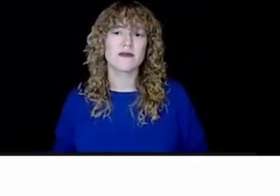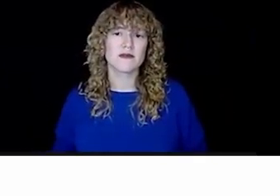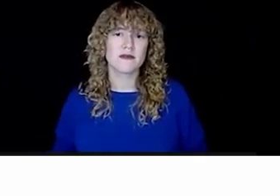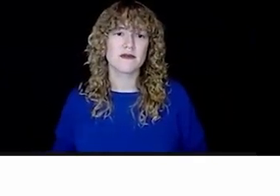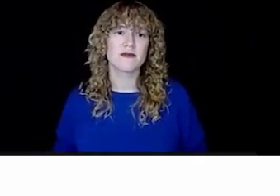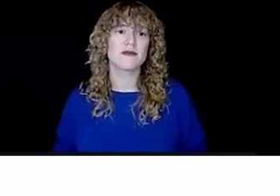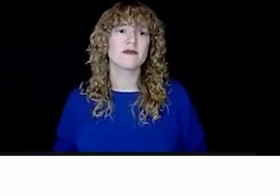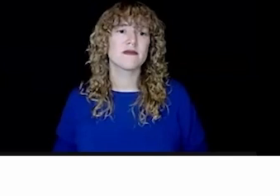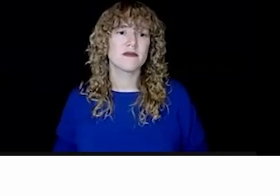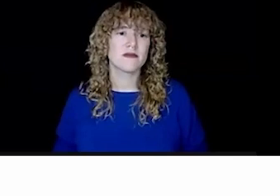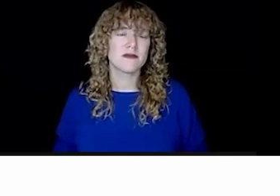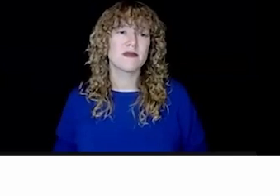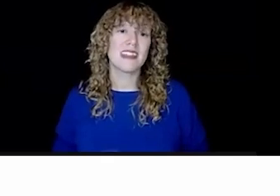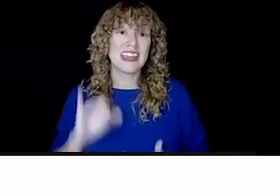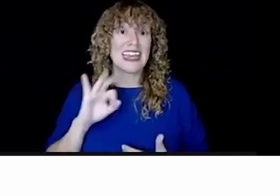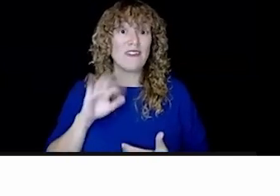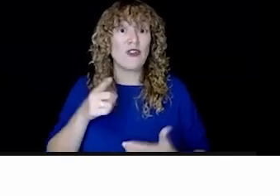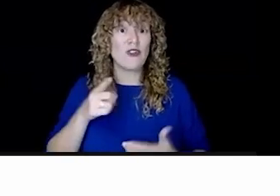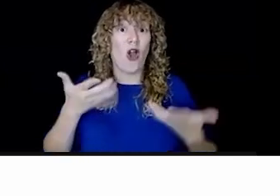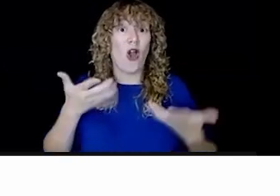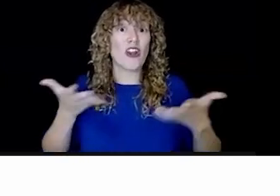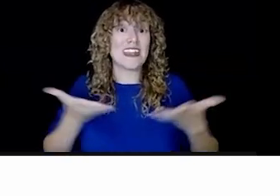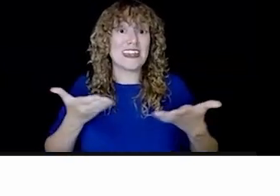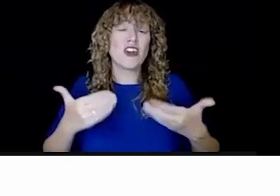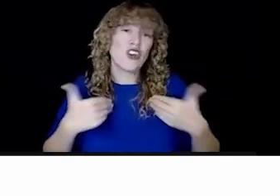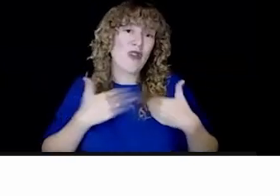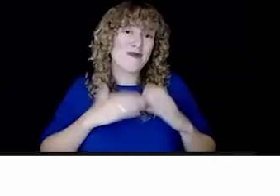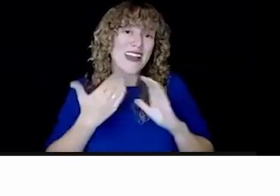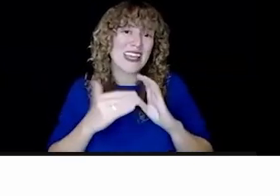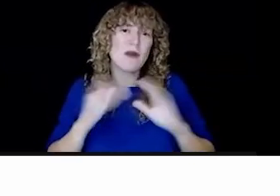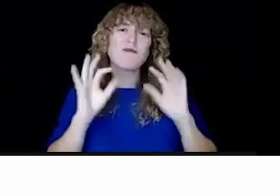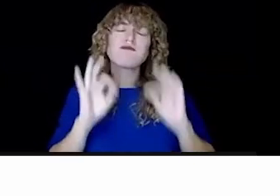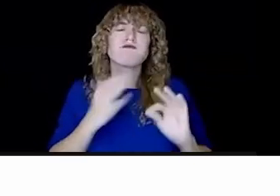have my email, so please don't hesitate to get in touch with